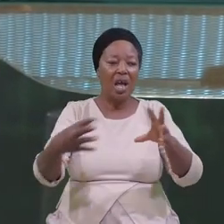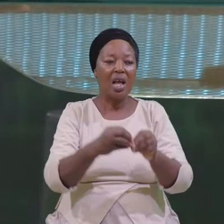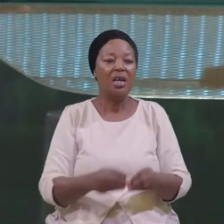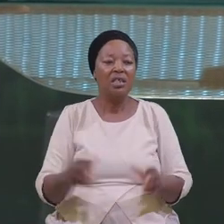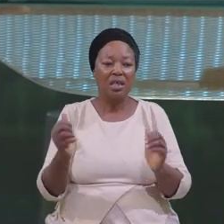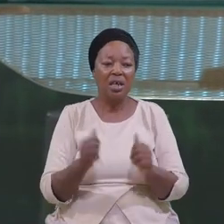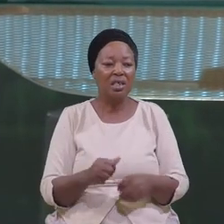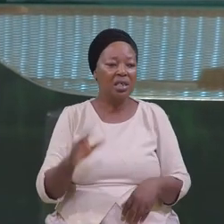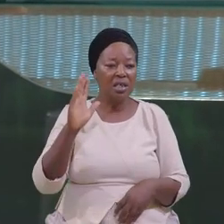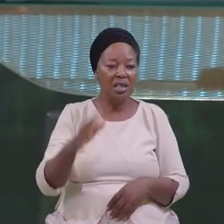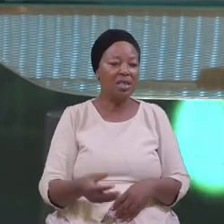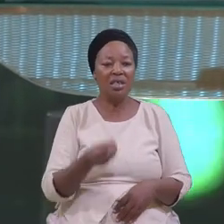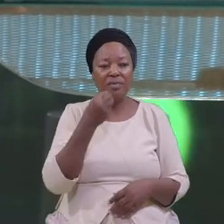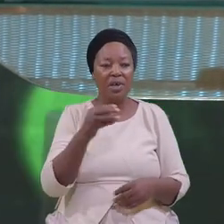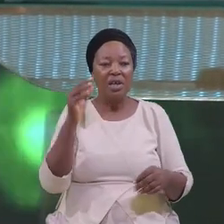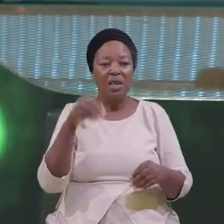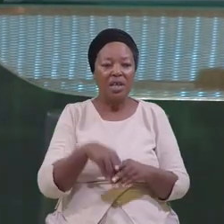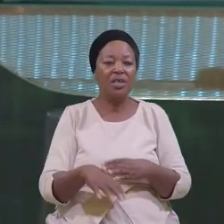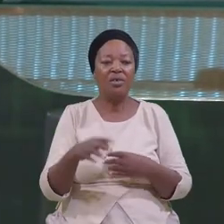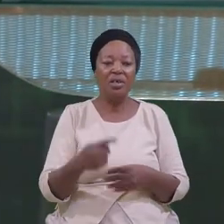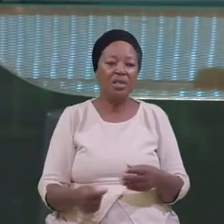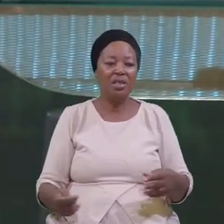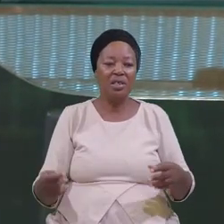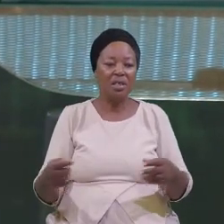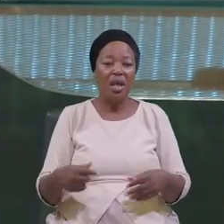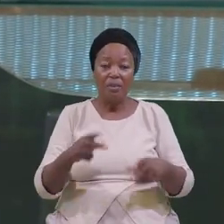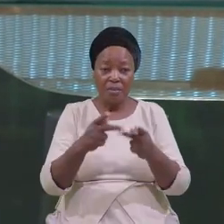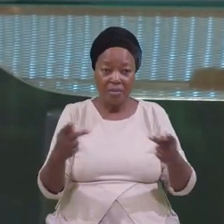up the chaff with